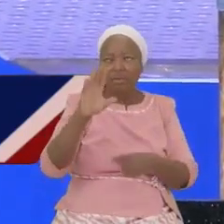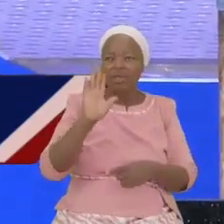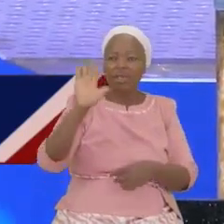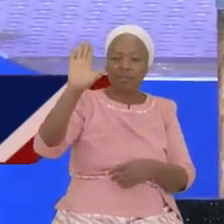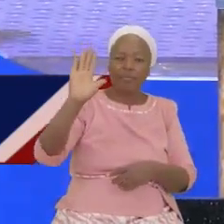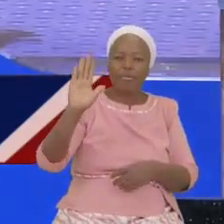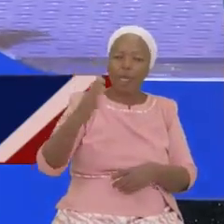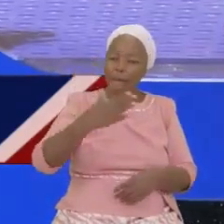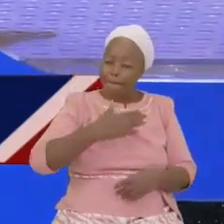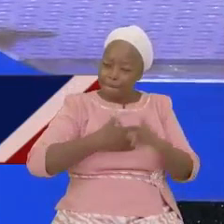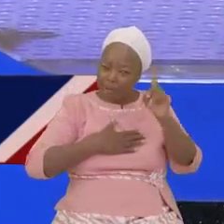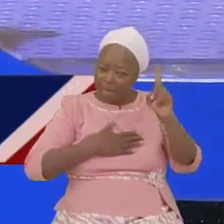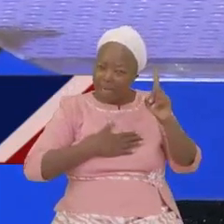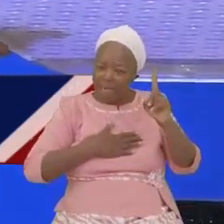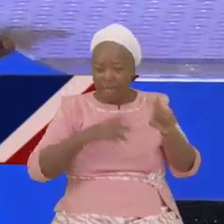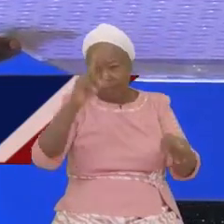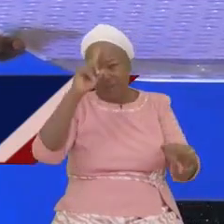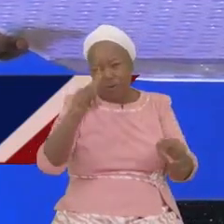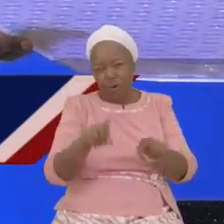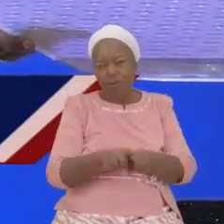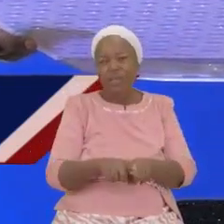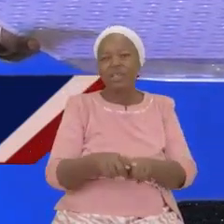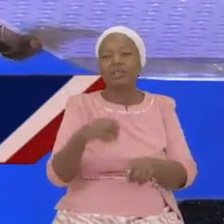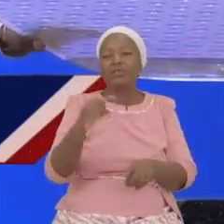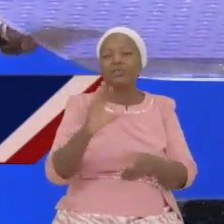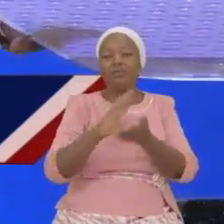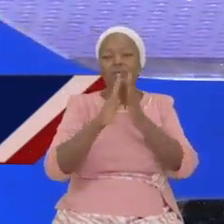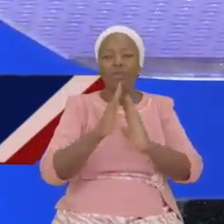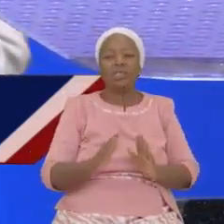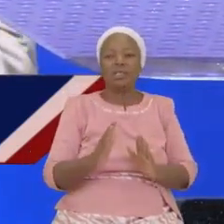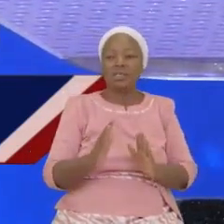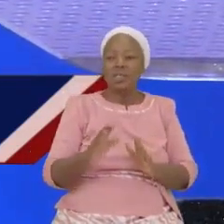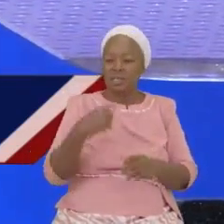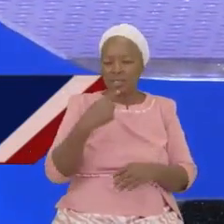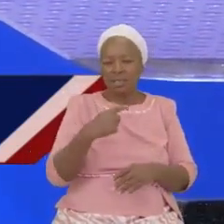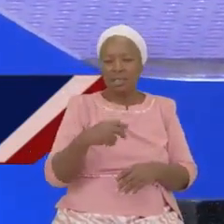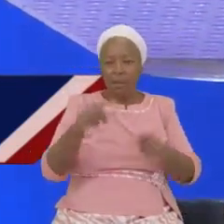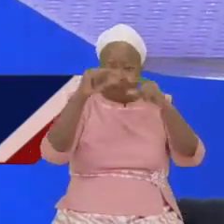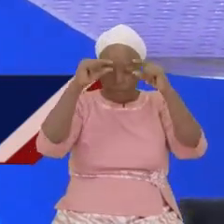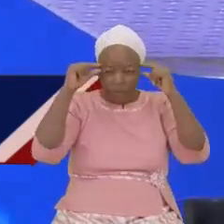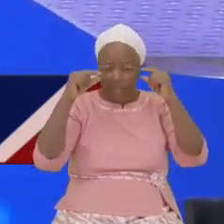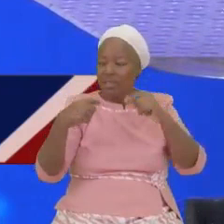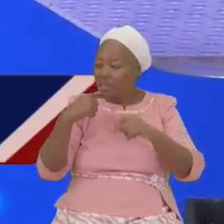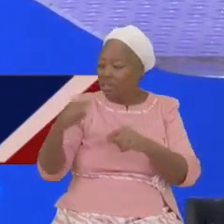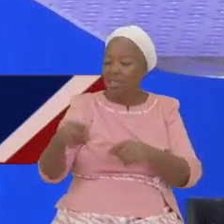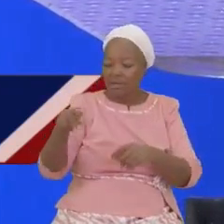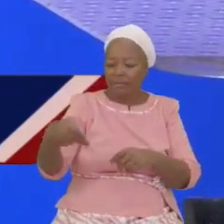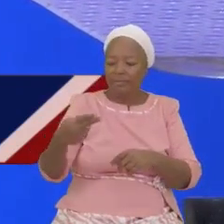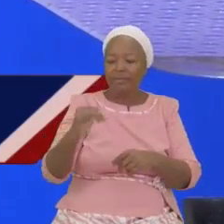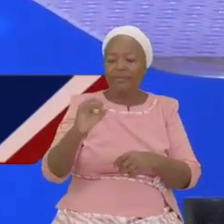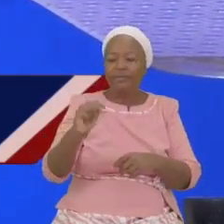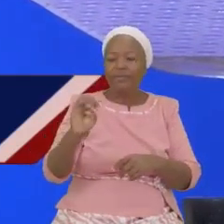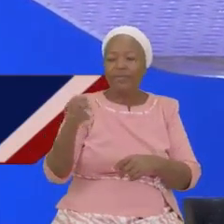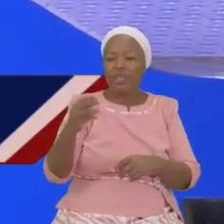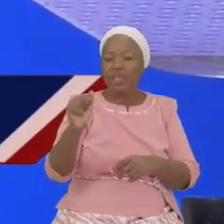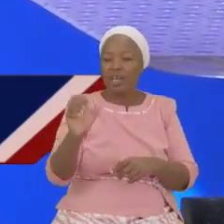him my covenant of peace. It says, Moses, tell Phinehas,